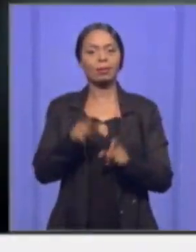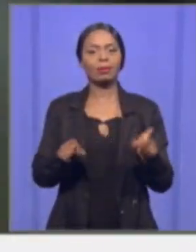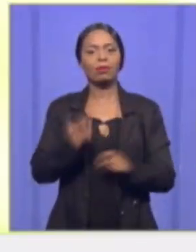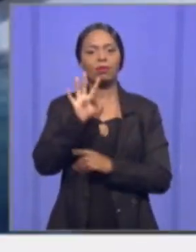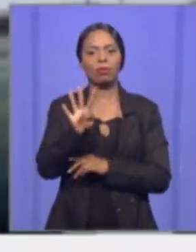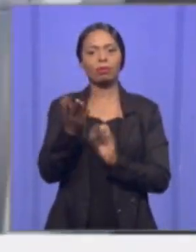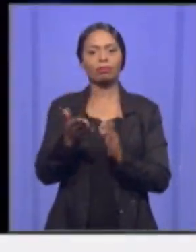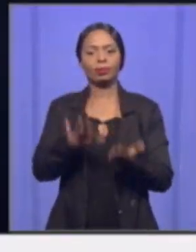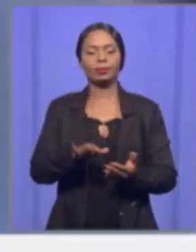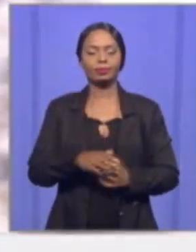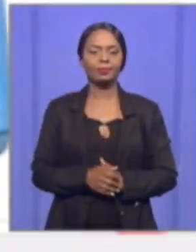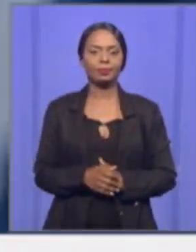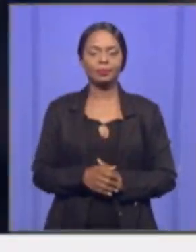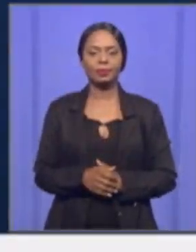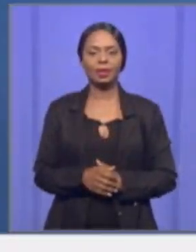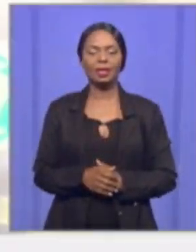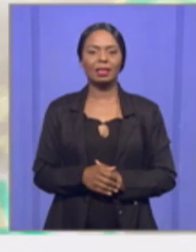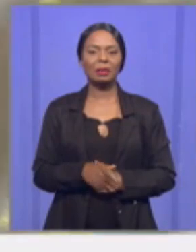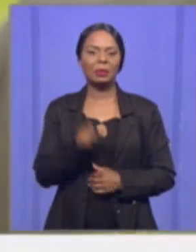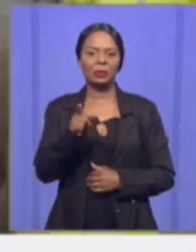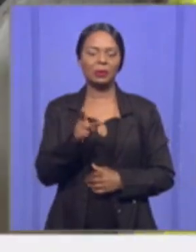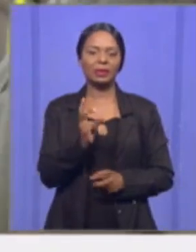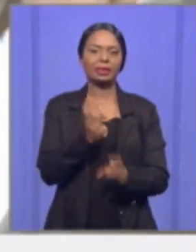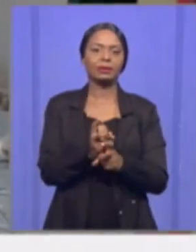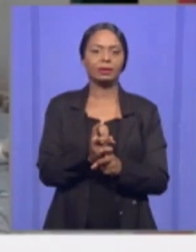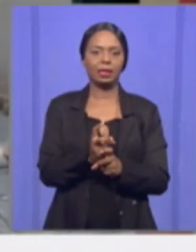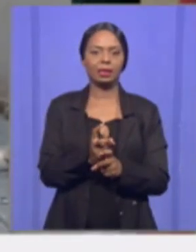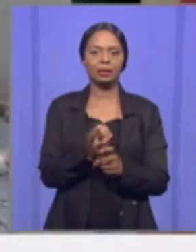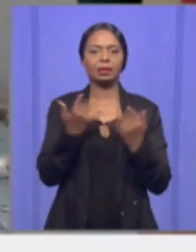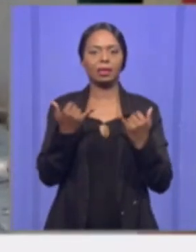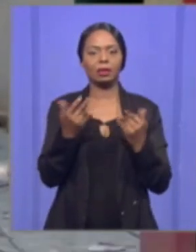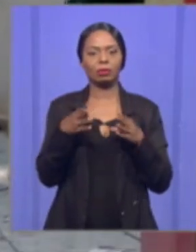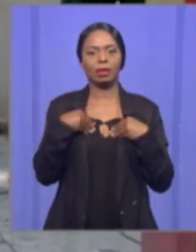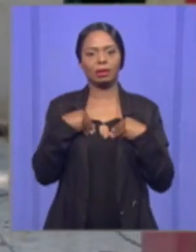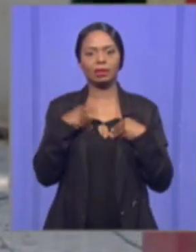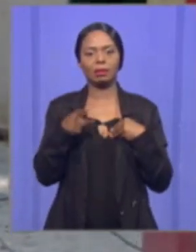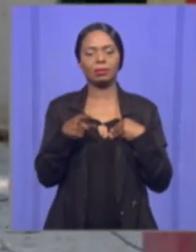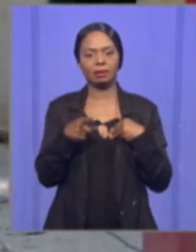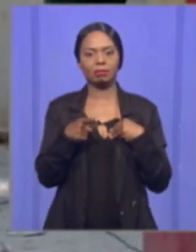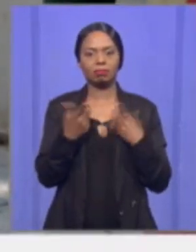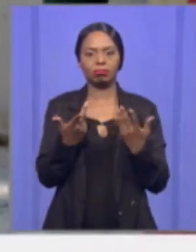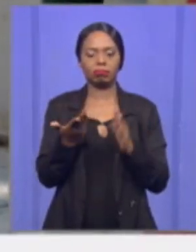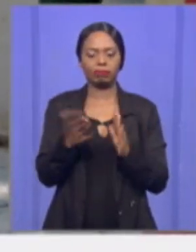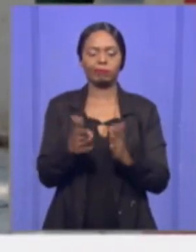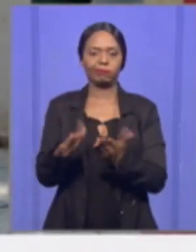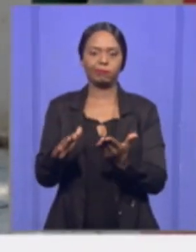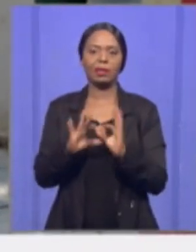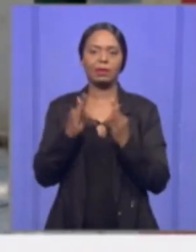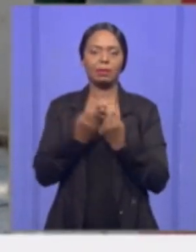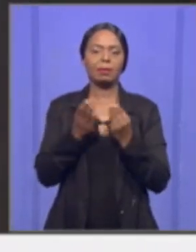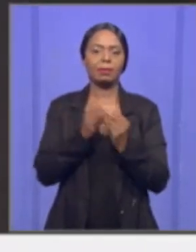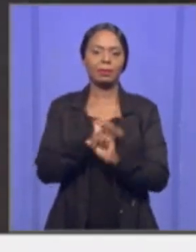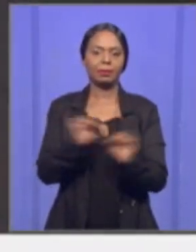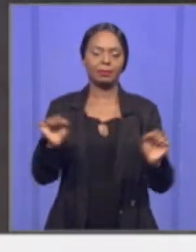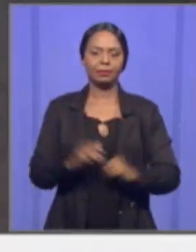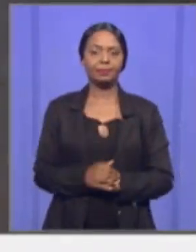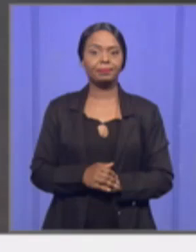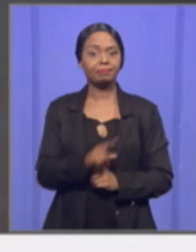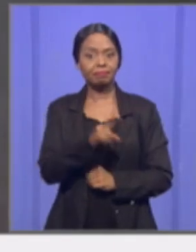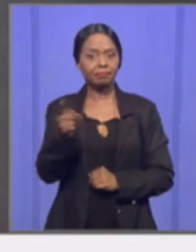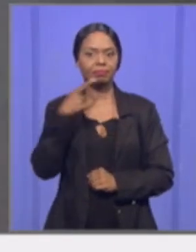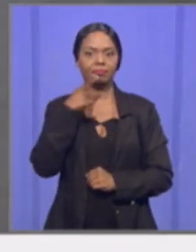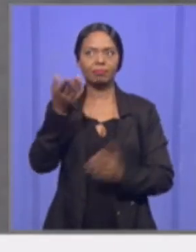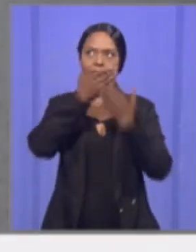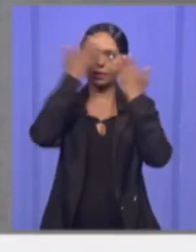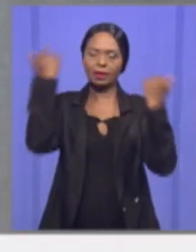4. Go bokete thata go baagi ba fa go amogela tiragalo e e diragetseng. Se se utlwisang botlhoko ke gore ga ba itse gore a ba masika